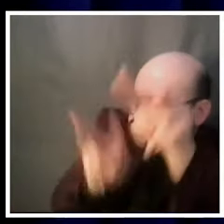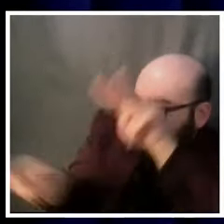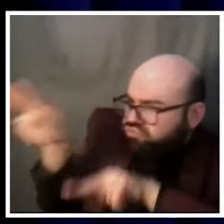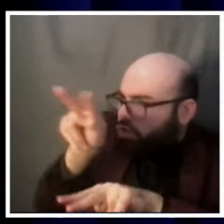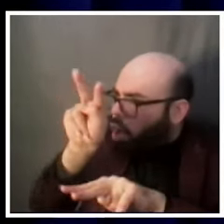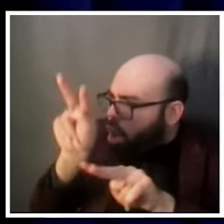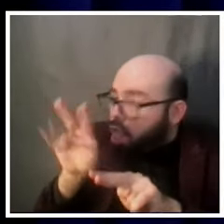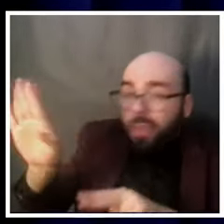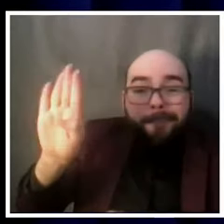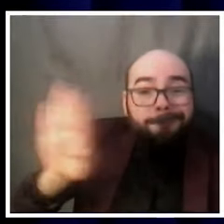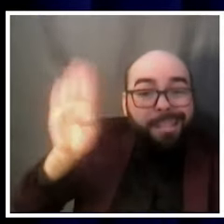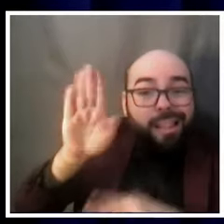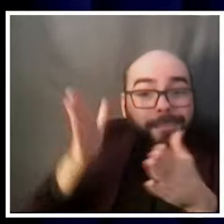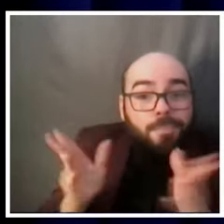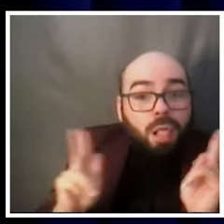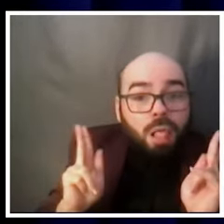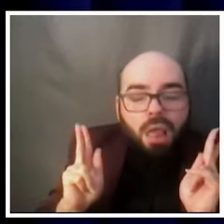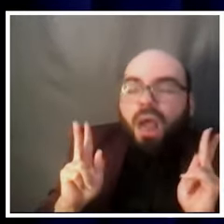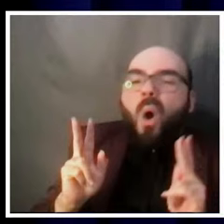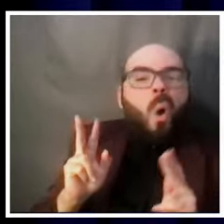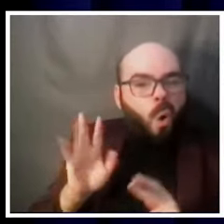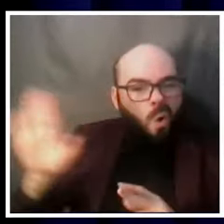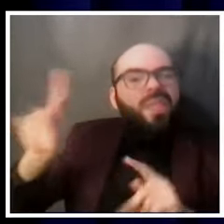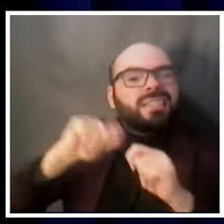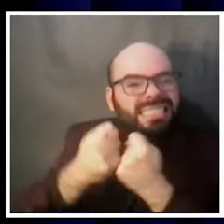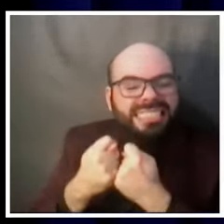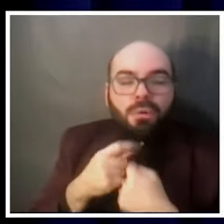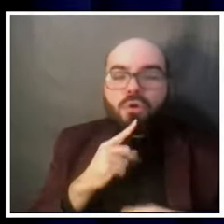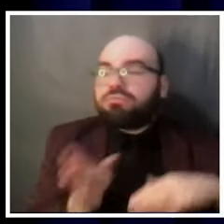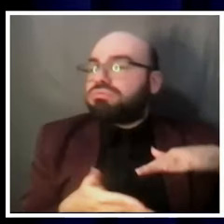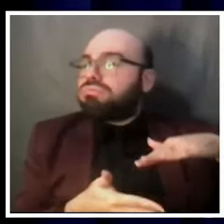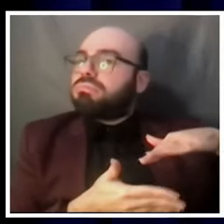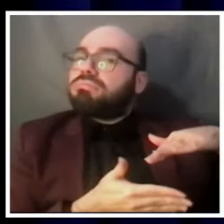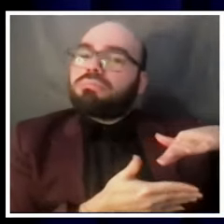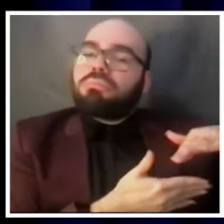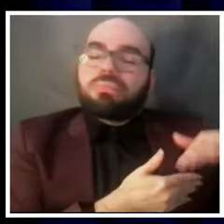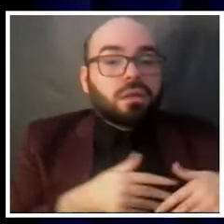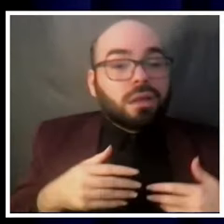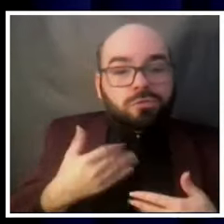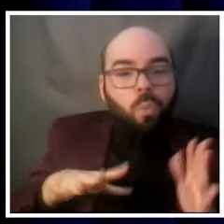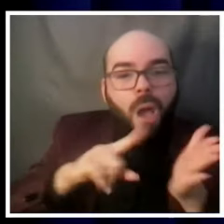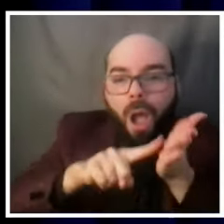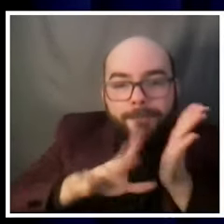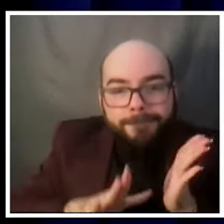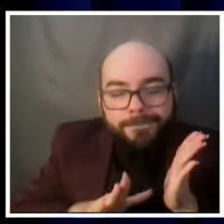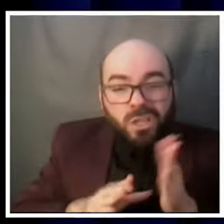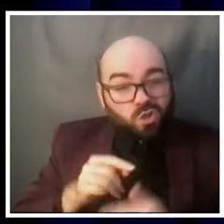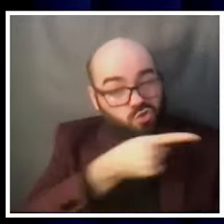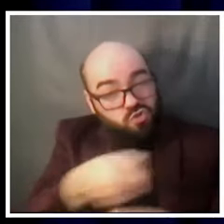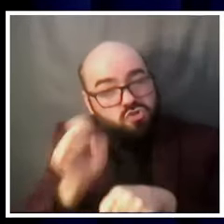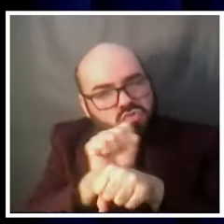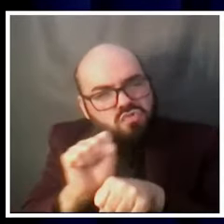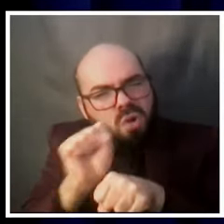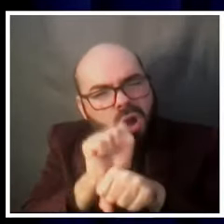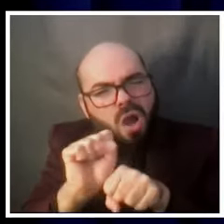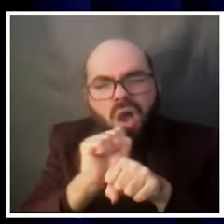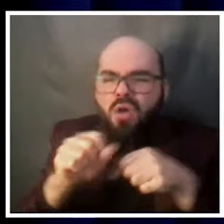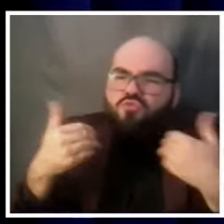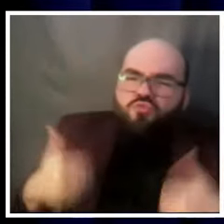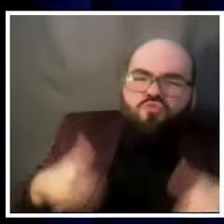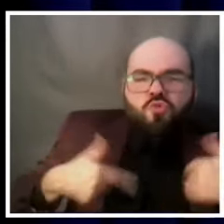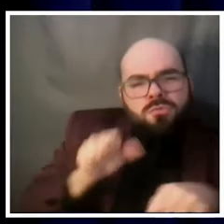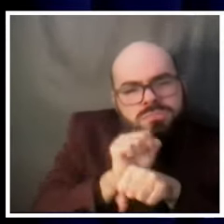know what's going on. But while you work hard and pay your taxes, Trump wants to give his billionaire friends the power to avoid